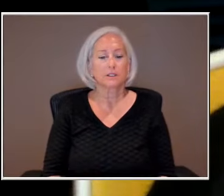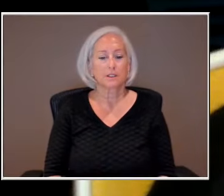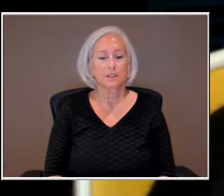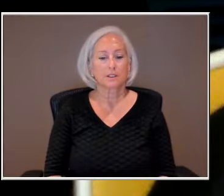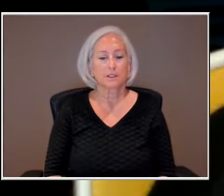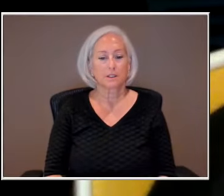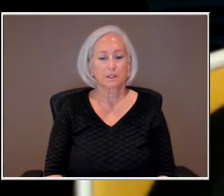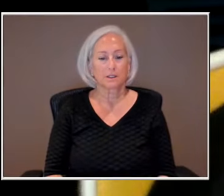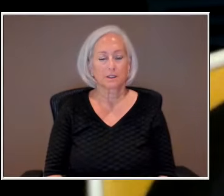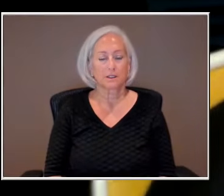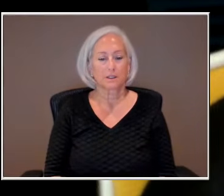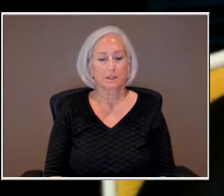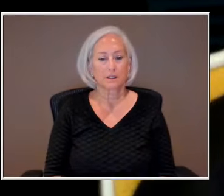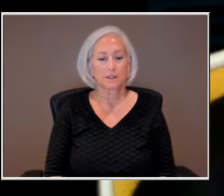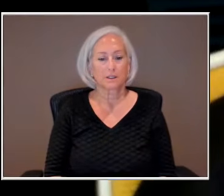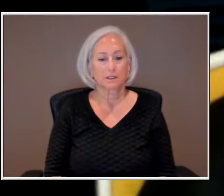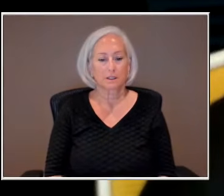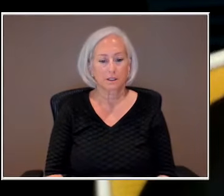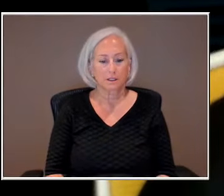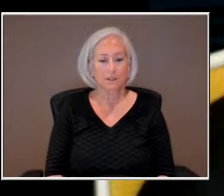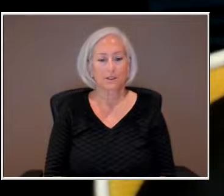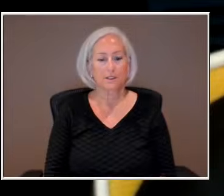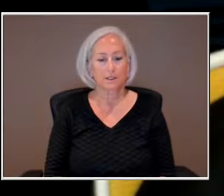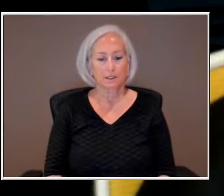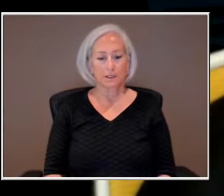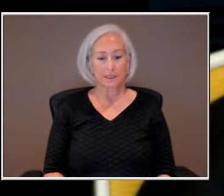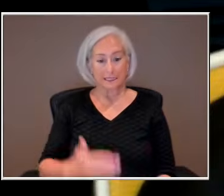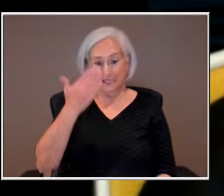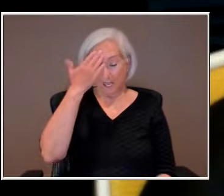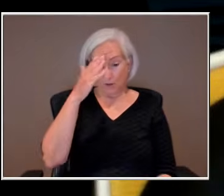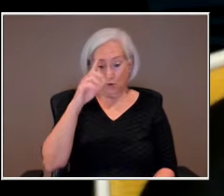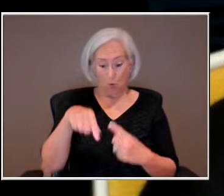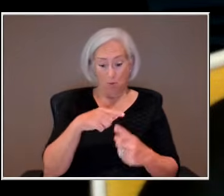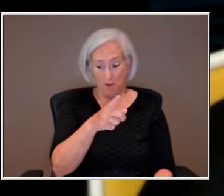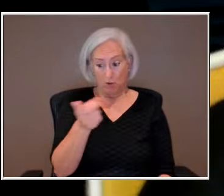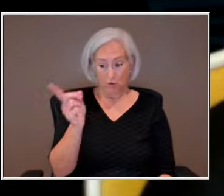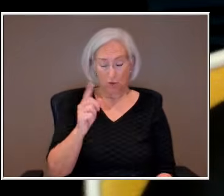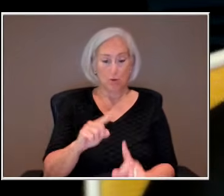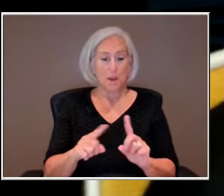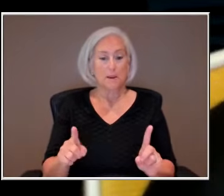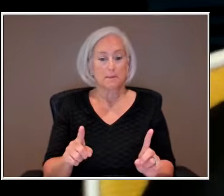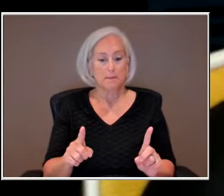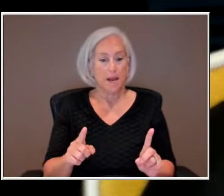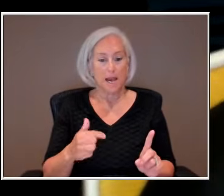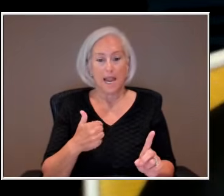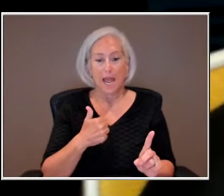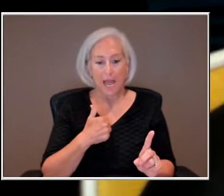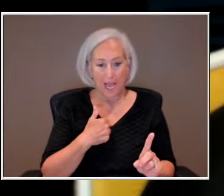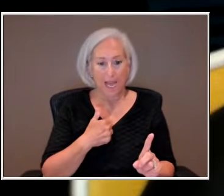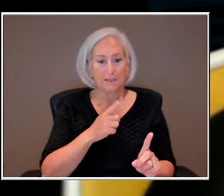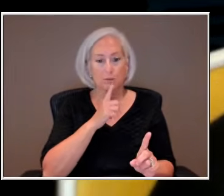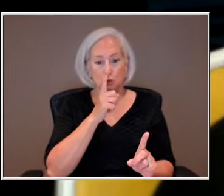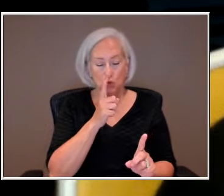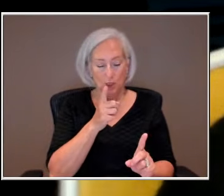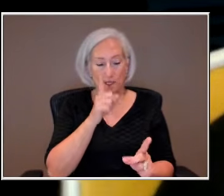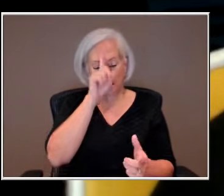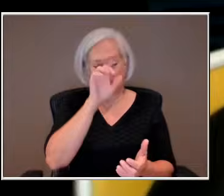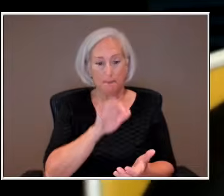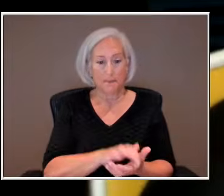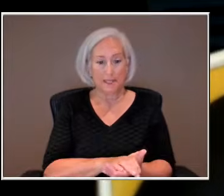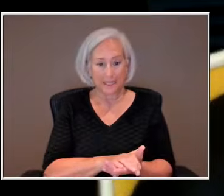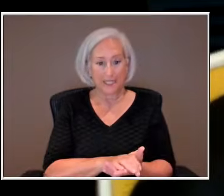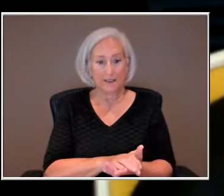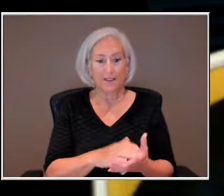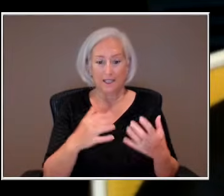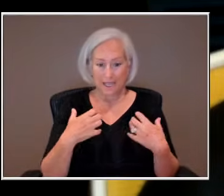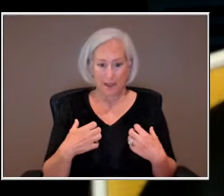it's I don't know about anybody else, but I just got to say, I truly believe that I'm healed,